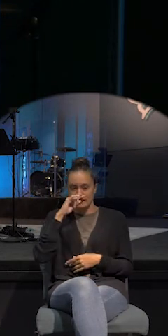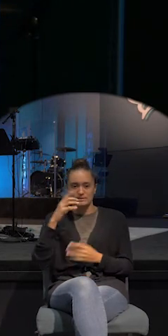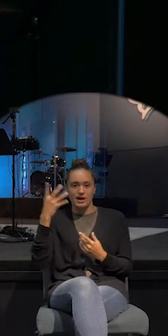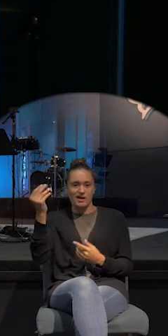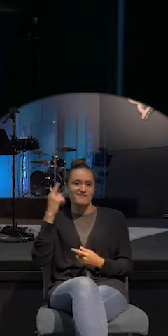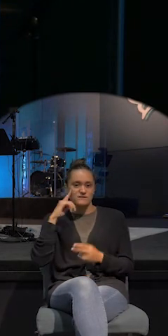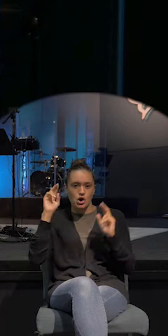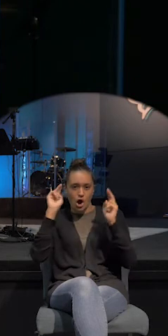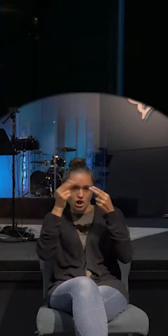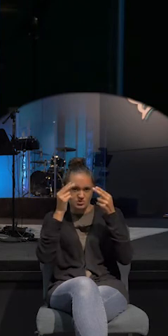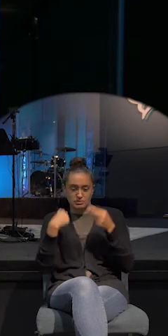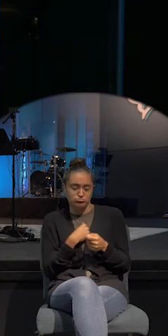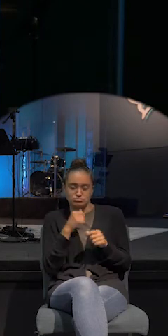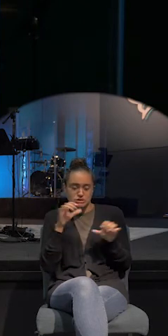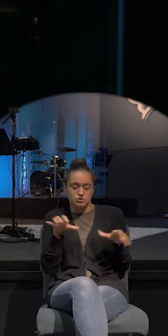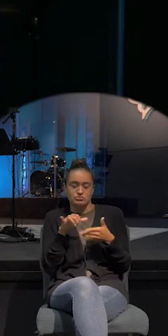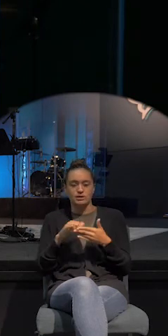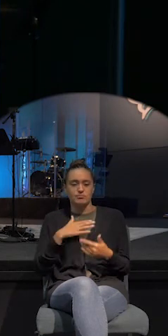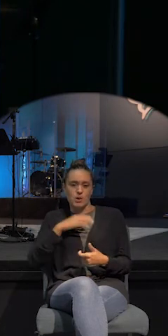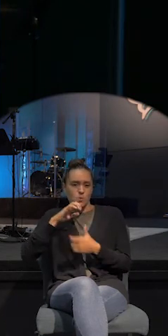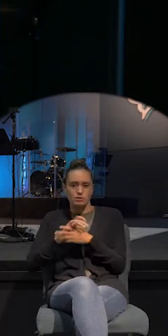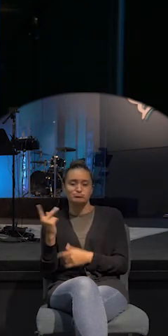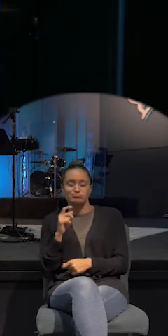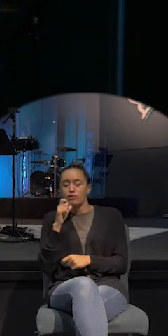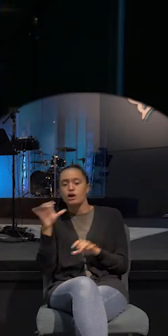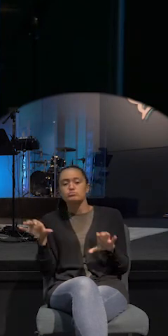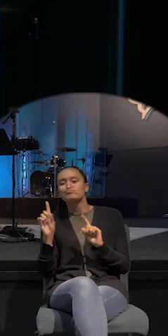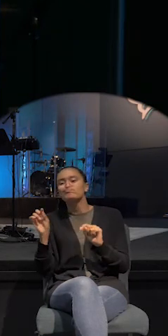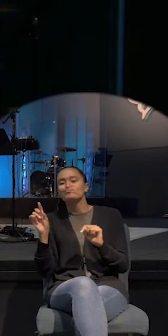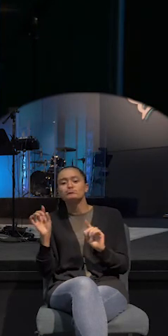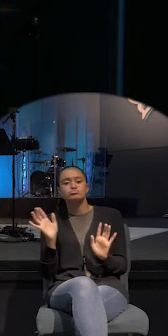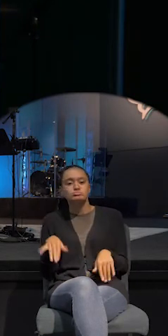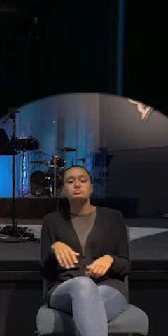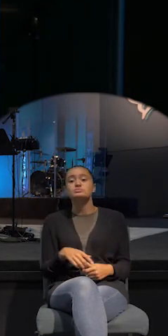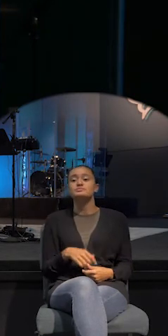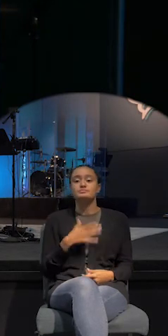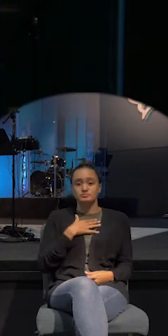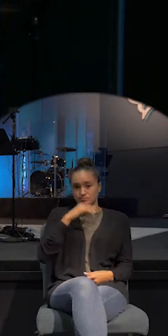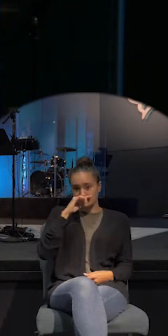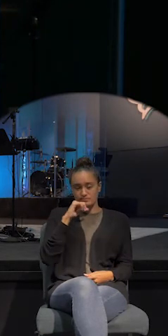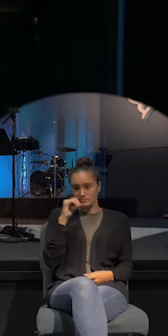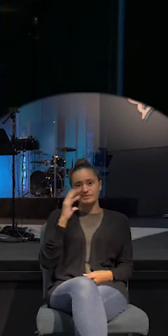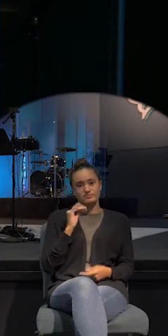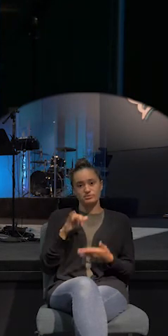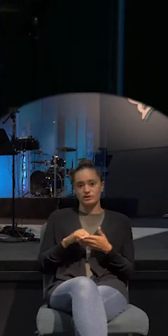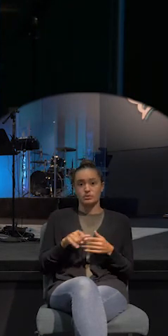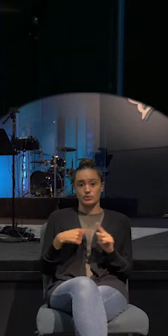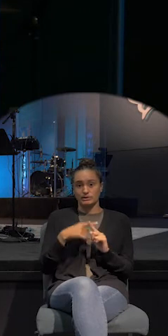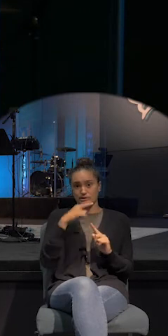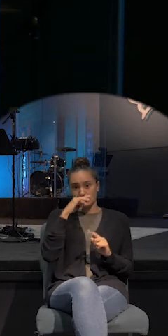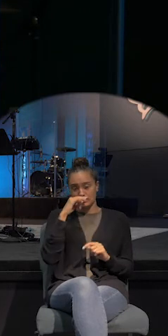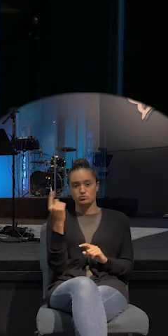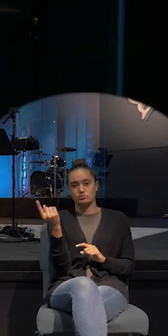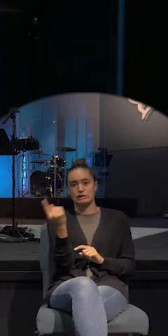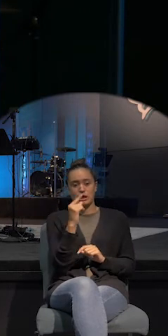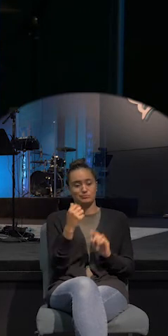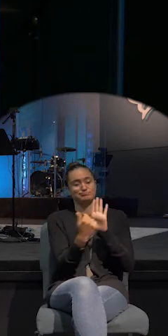didn't do that. That wasn't something Marie and I did. And so they didn't have that. When the kids would come and knock on the door and